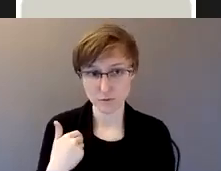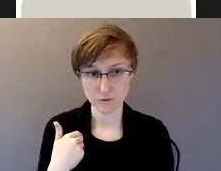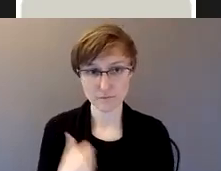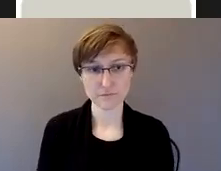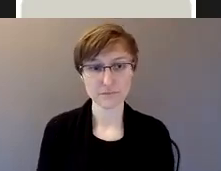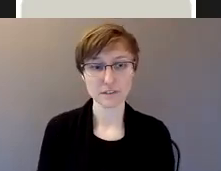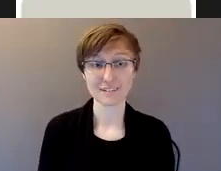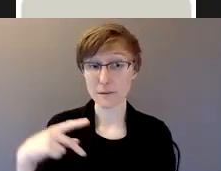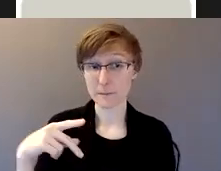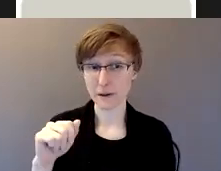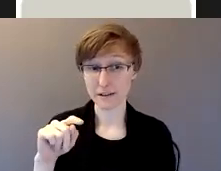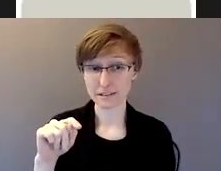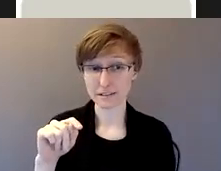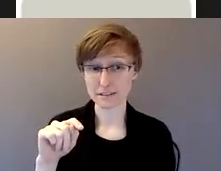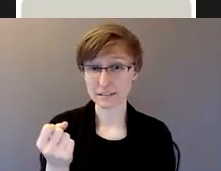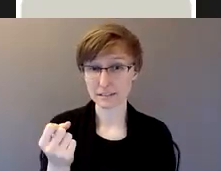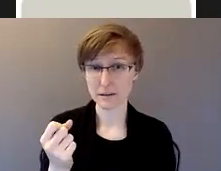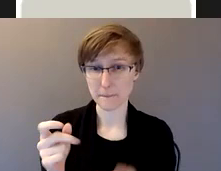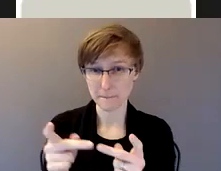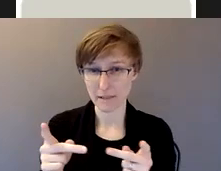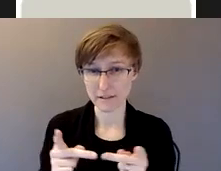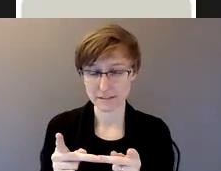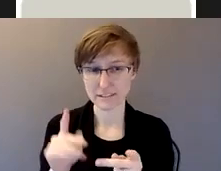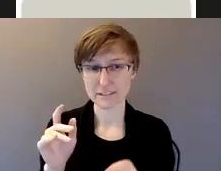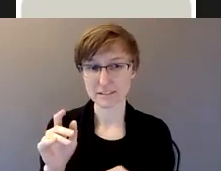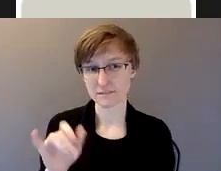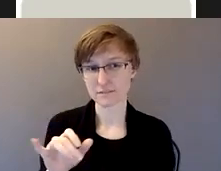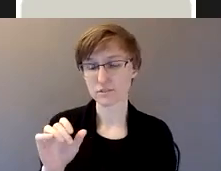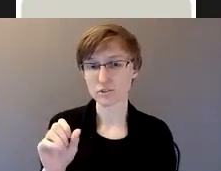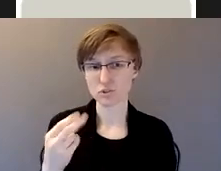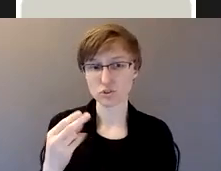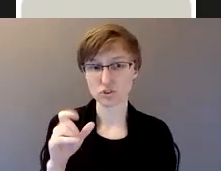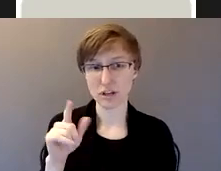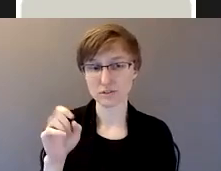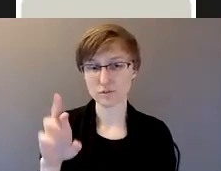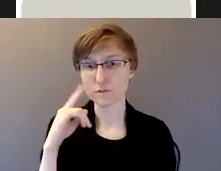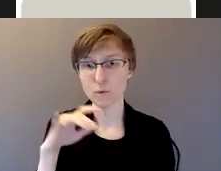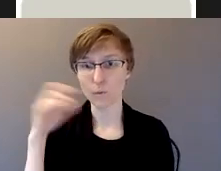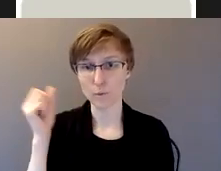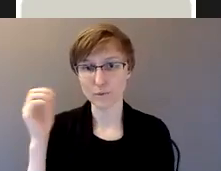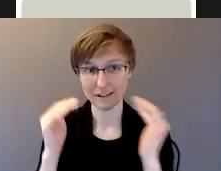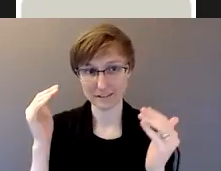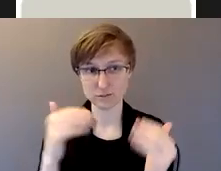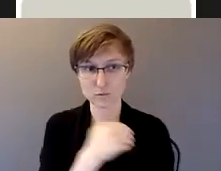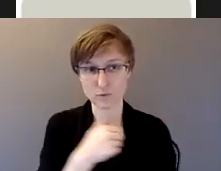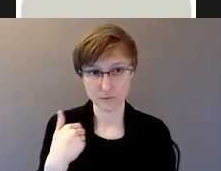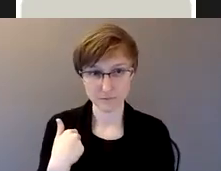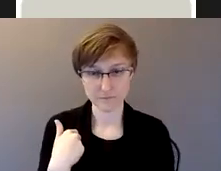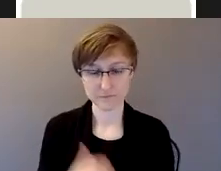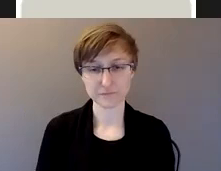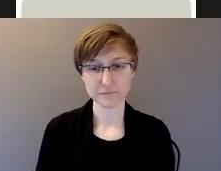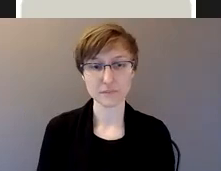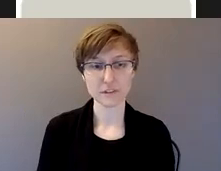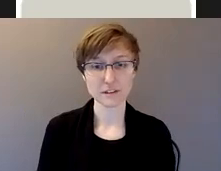Place, which is the shelter there that is available for older adults in Toronto, that they authorize and organize that. And